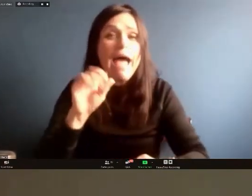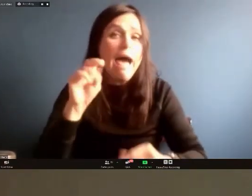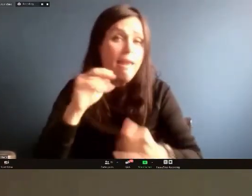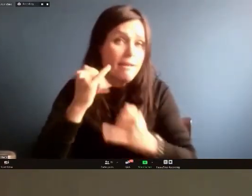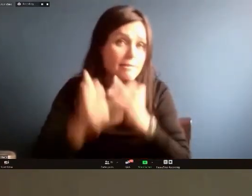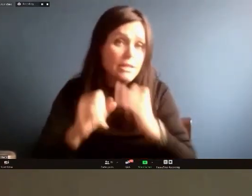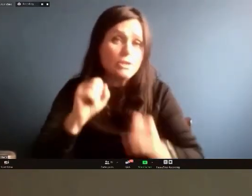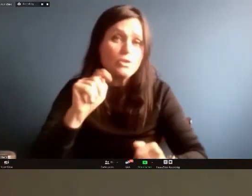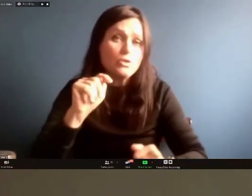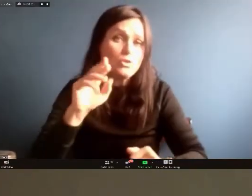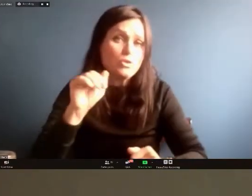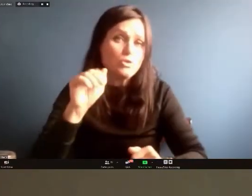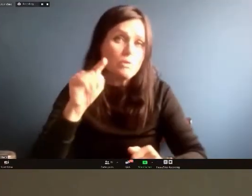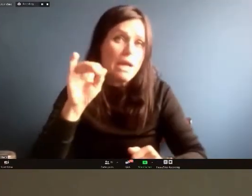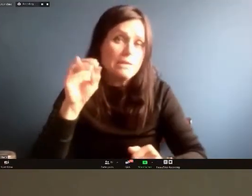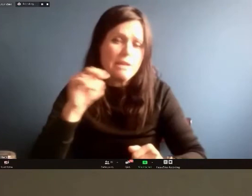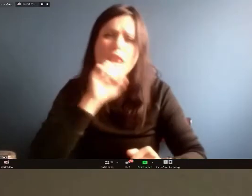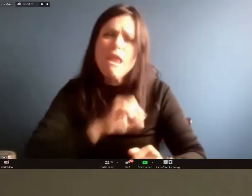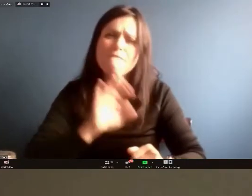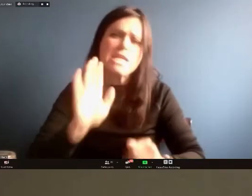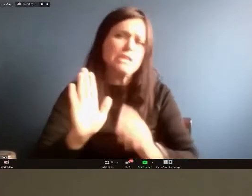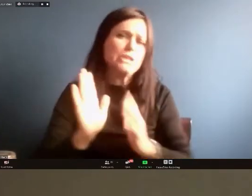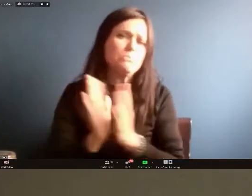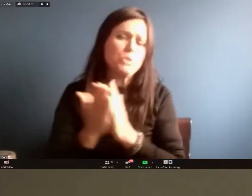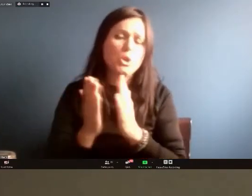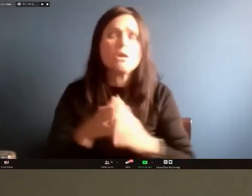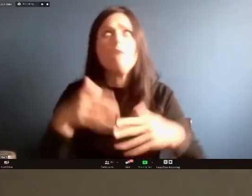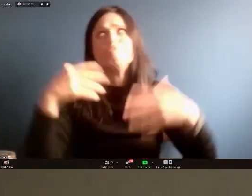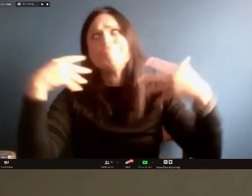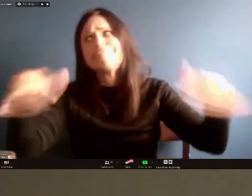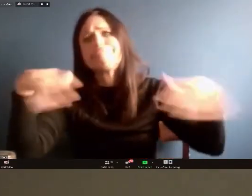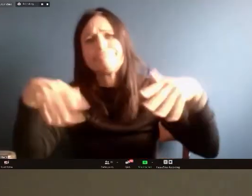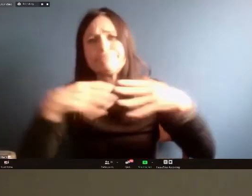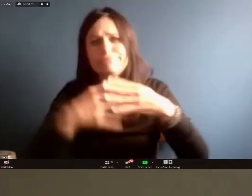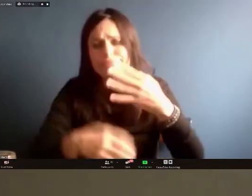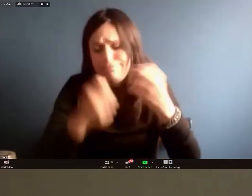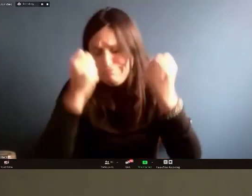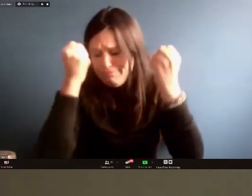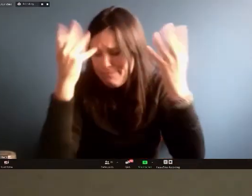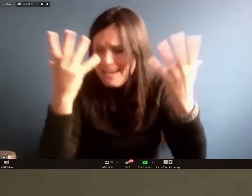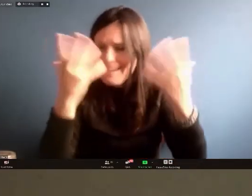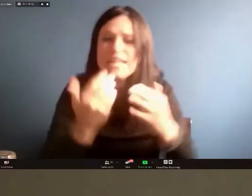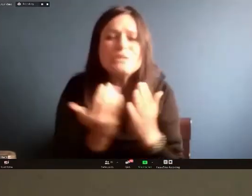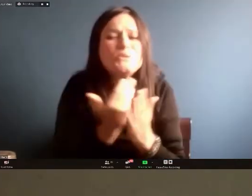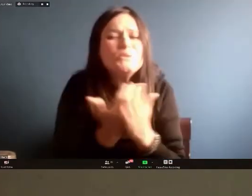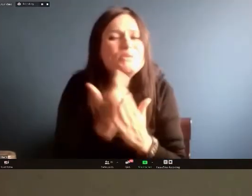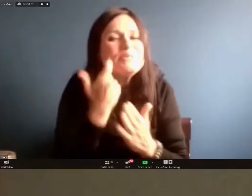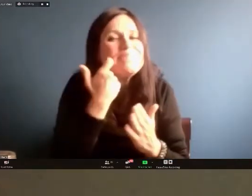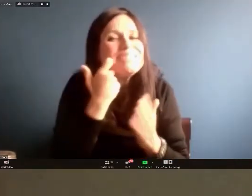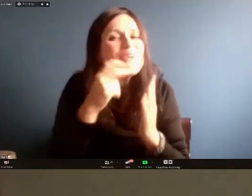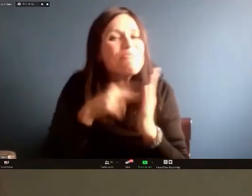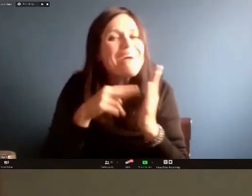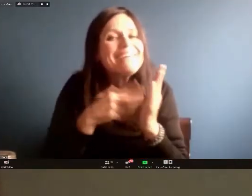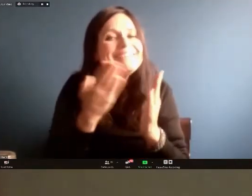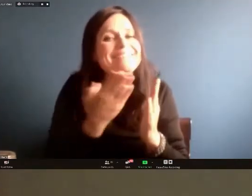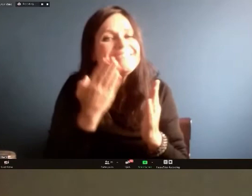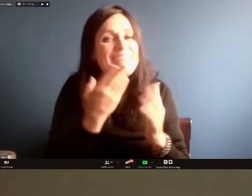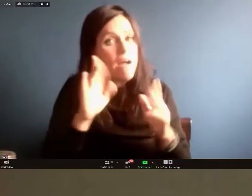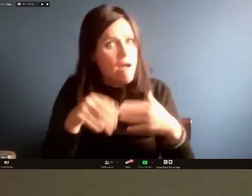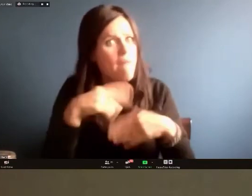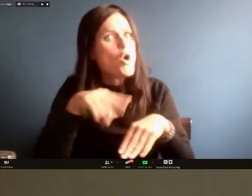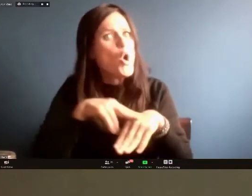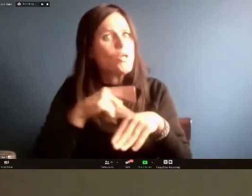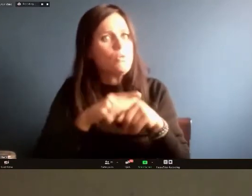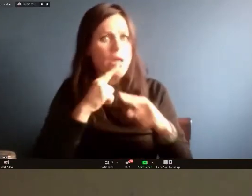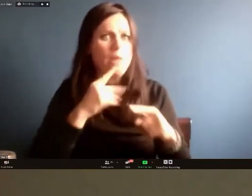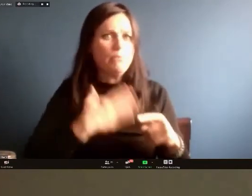I love his books. Oh goodness, there's so many. I'm trying to think of some new ones I've read, because of course what I'm really appreciating